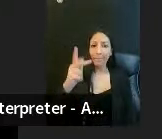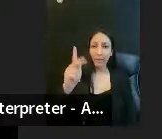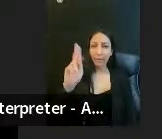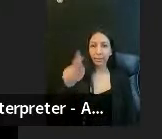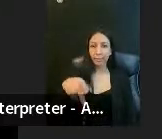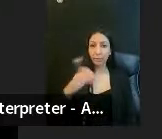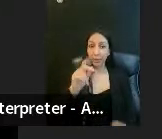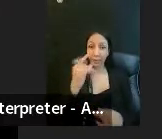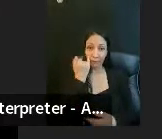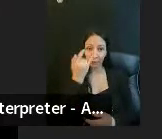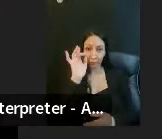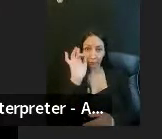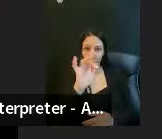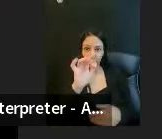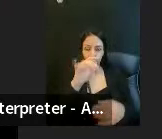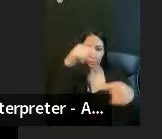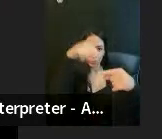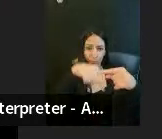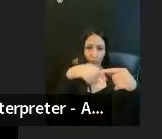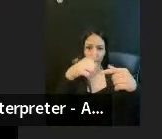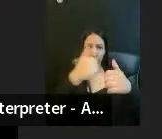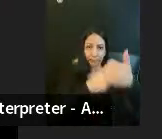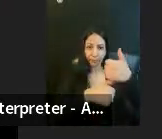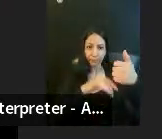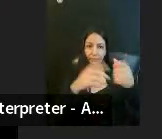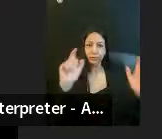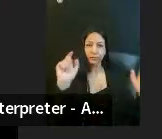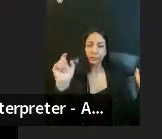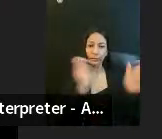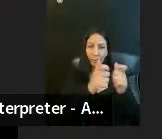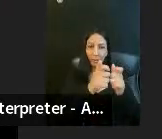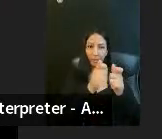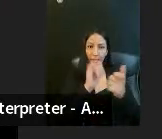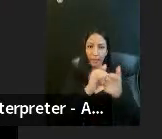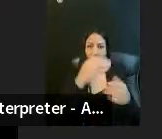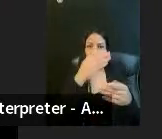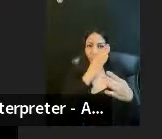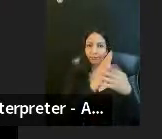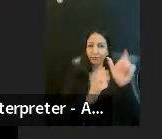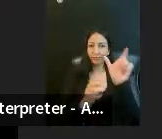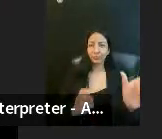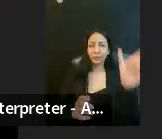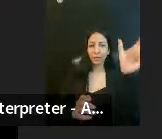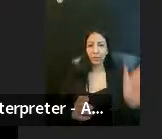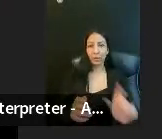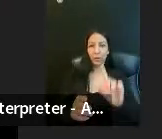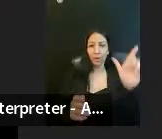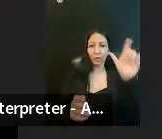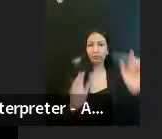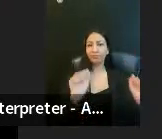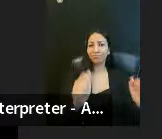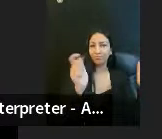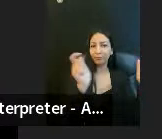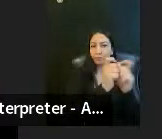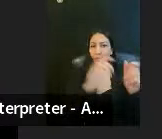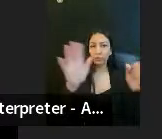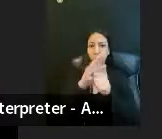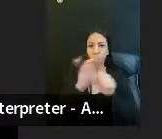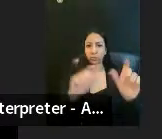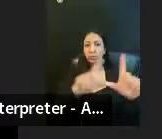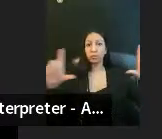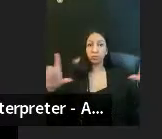if you click that arrow down below, it minimizes the categories on the left and brings you to a full screen where you can